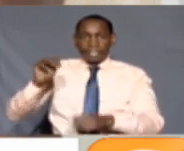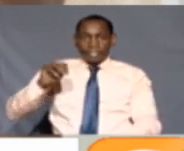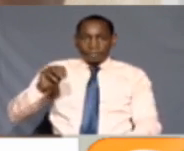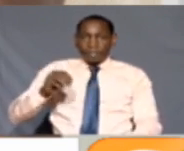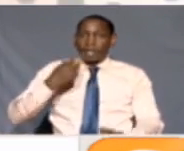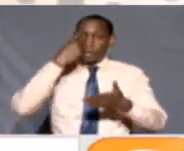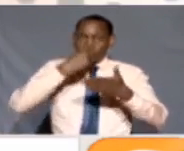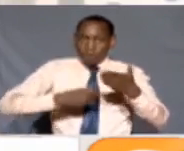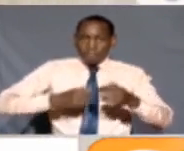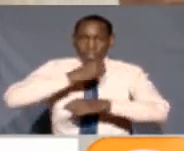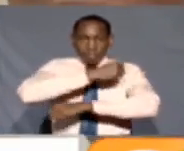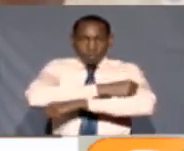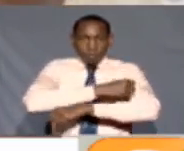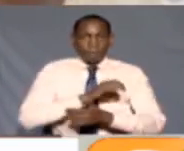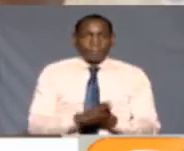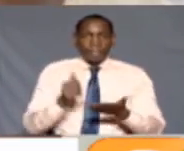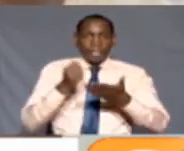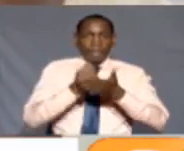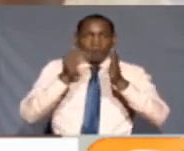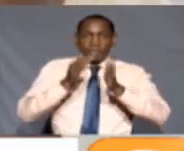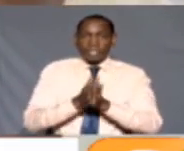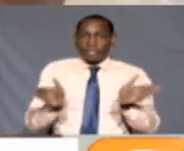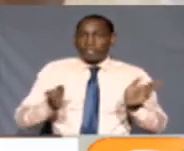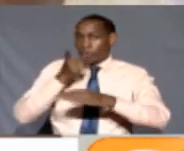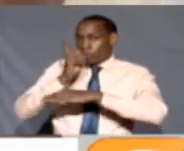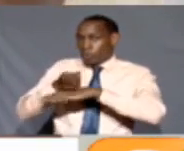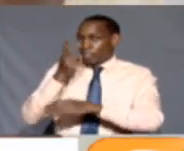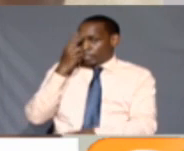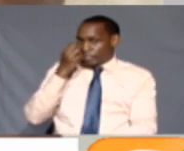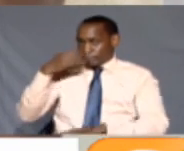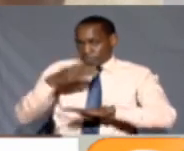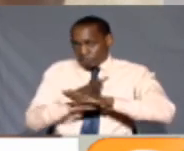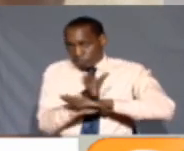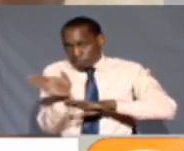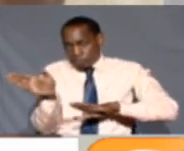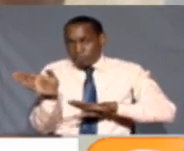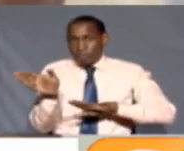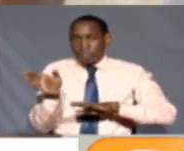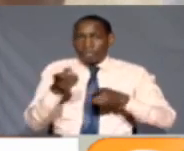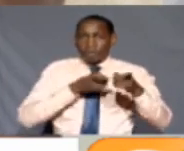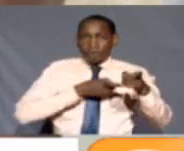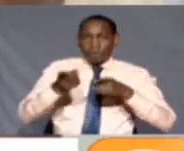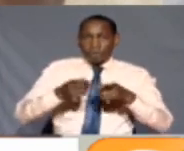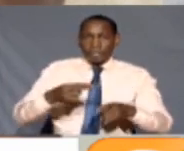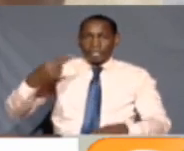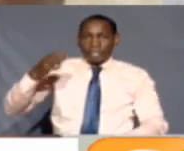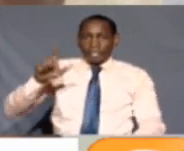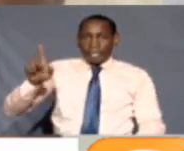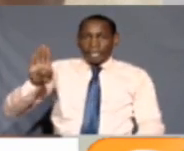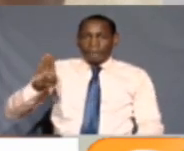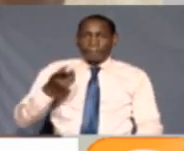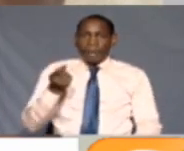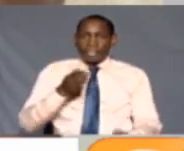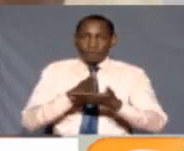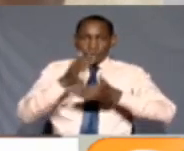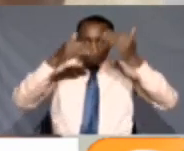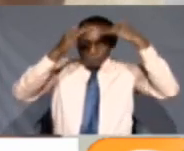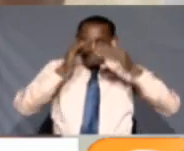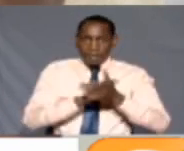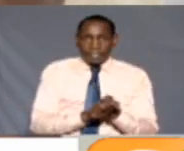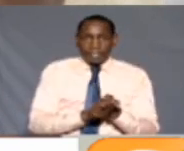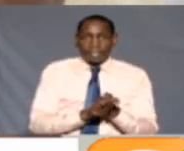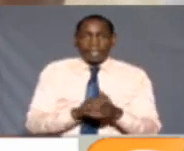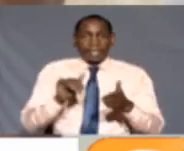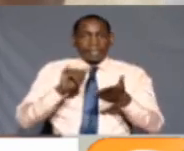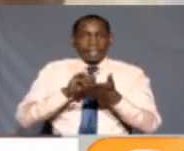as fees. The Auditor General flagging a suspected fraud in the handling of help money by the university. The